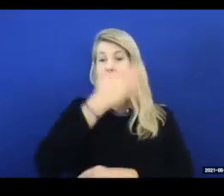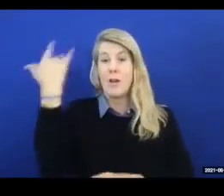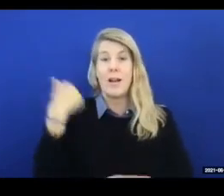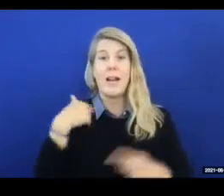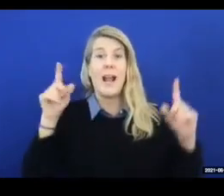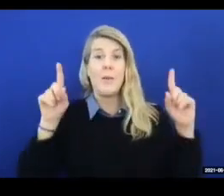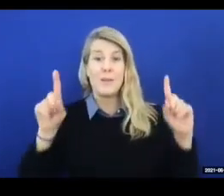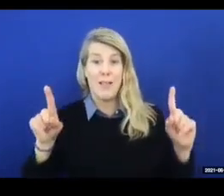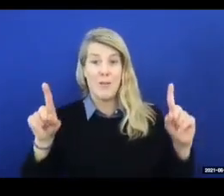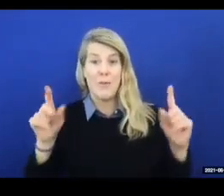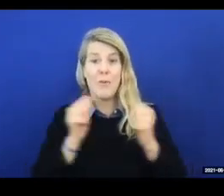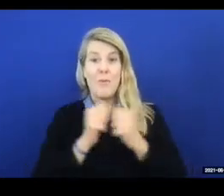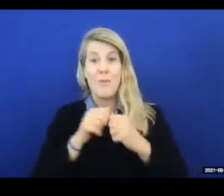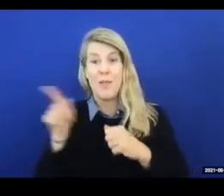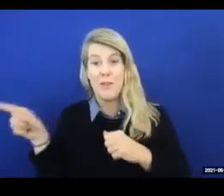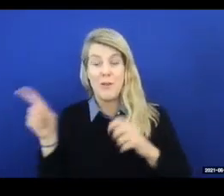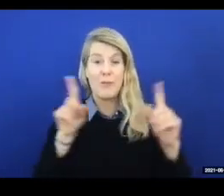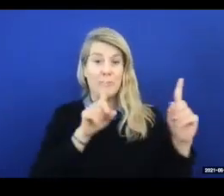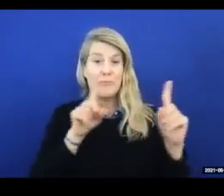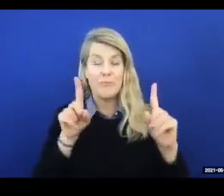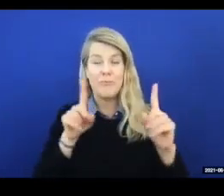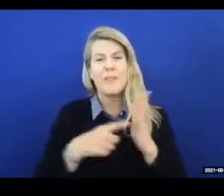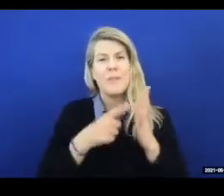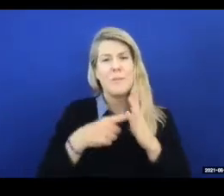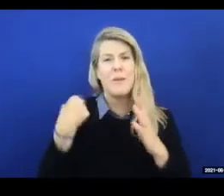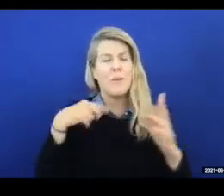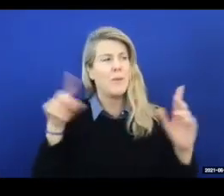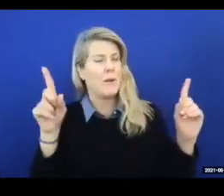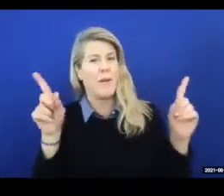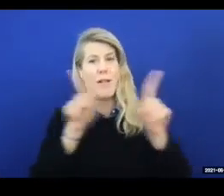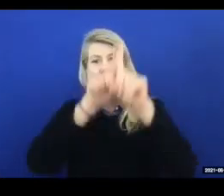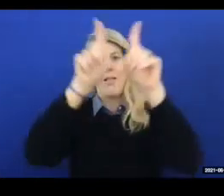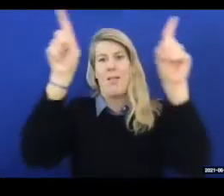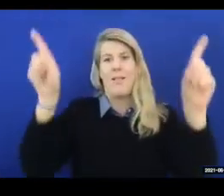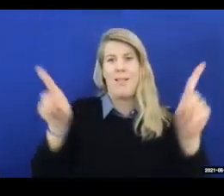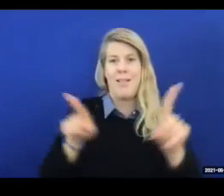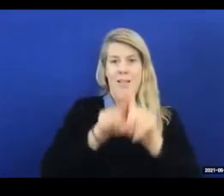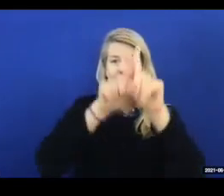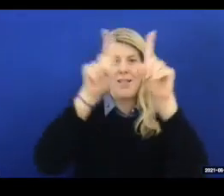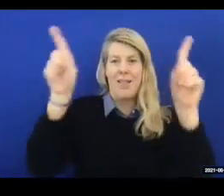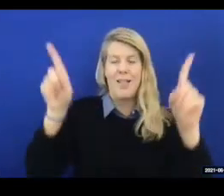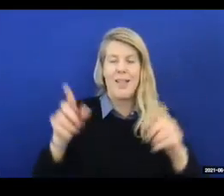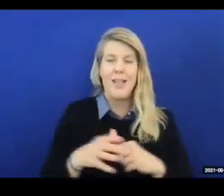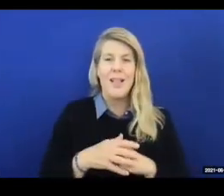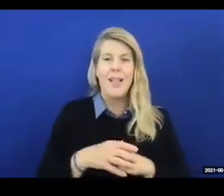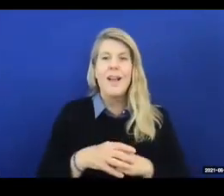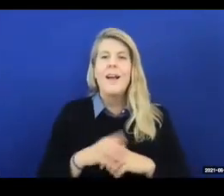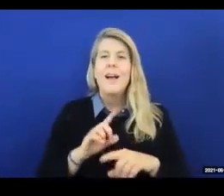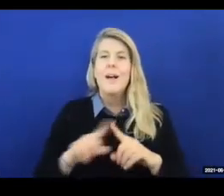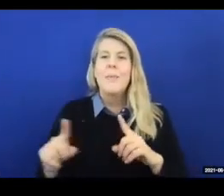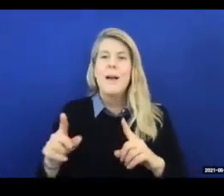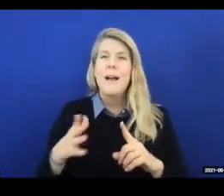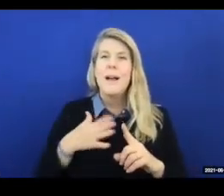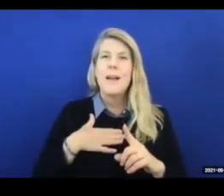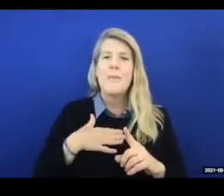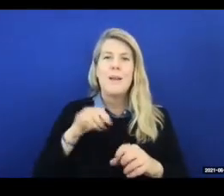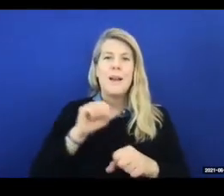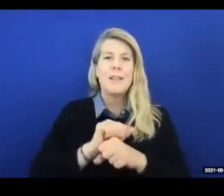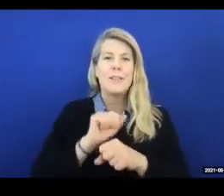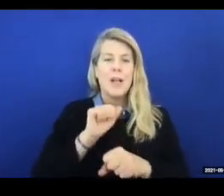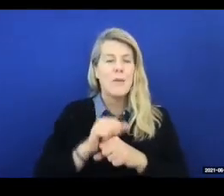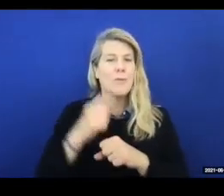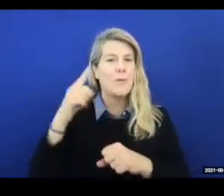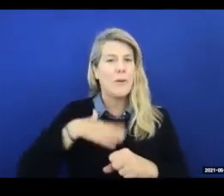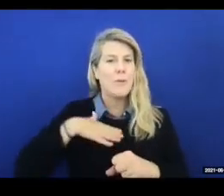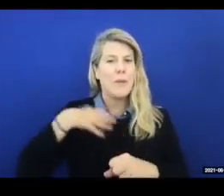I was also on the court. And sometimes we would even crash into each other. However,